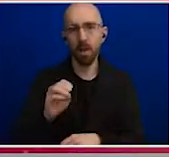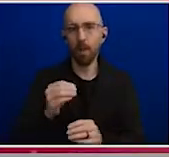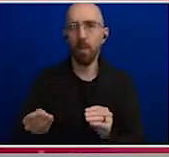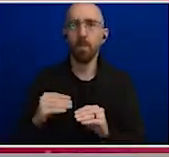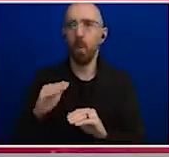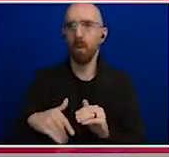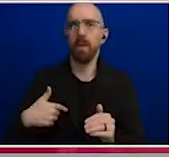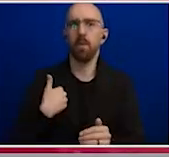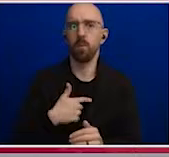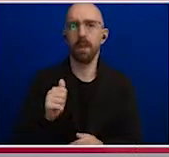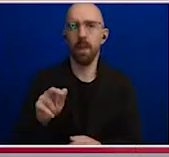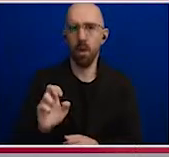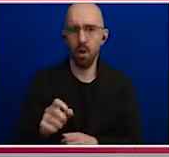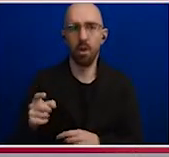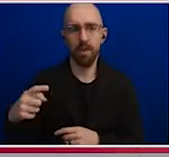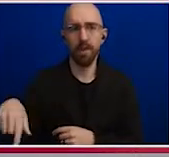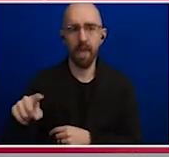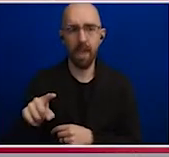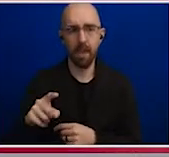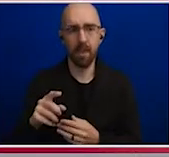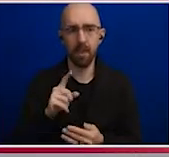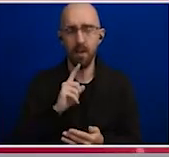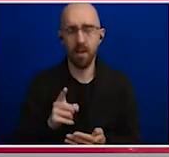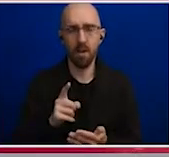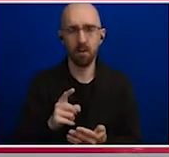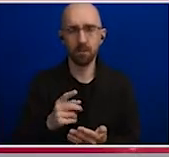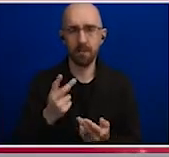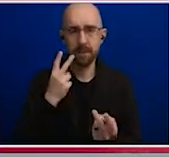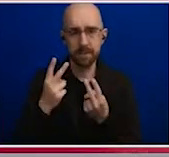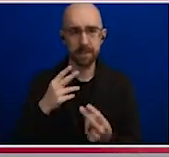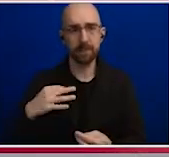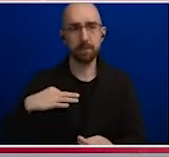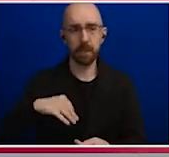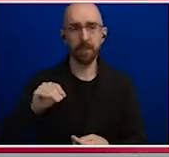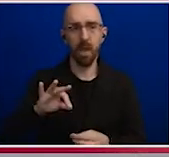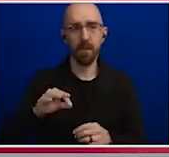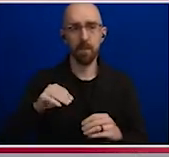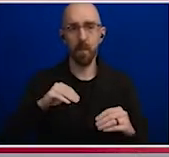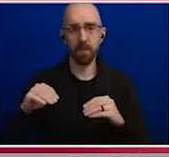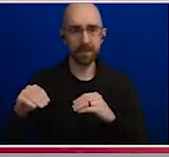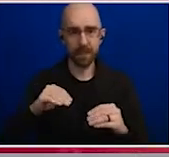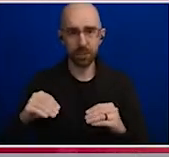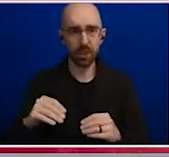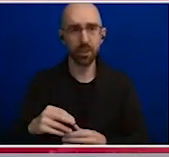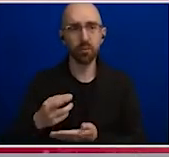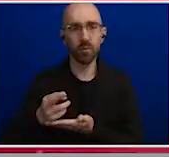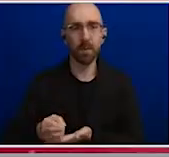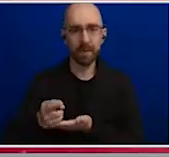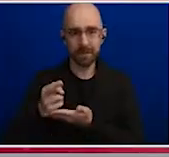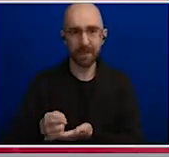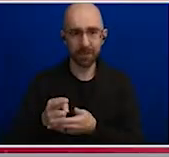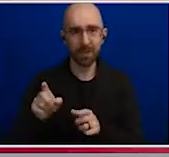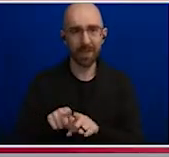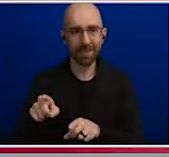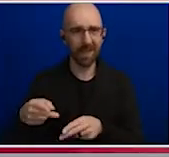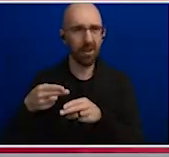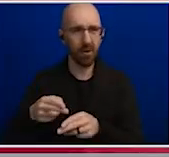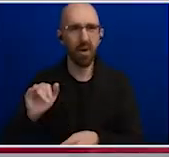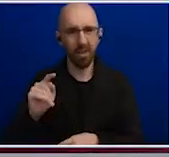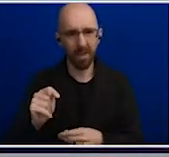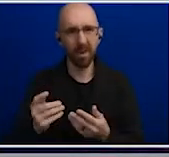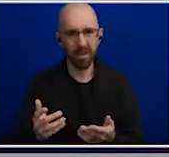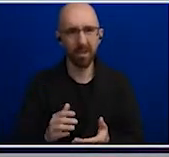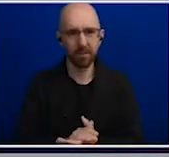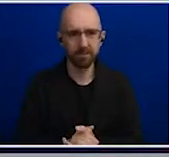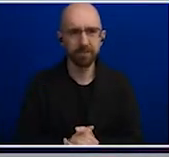they have seen the benefits of mobilization and prehabilitation, as they call it, and so to be